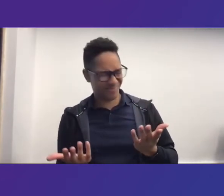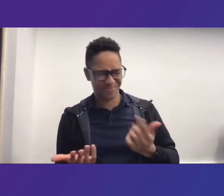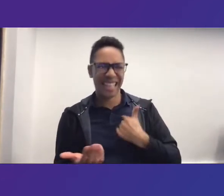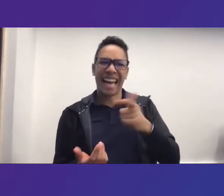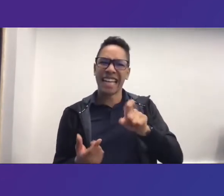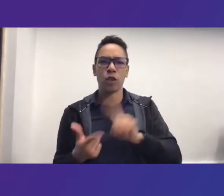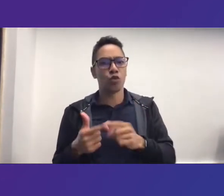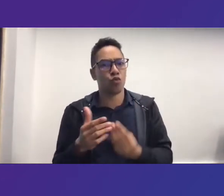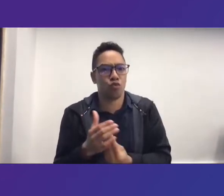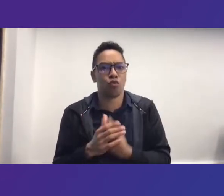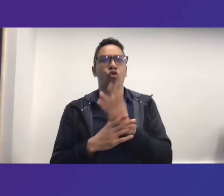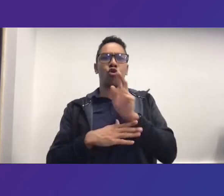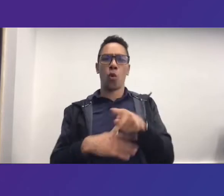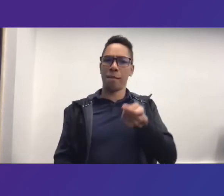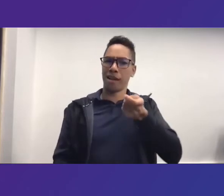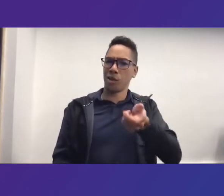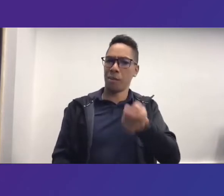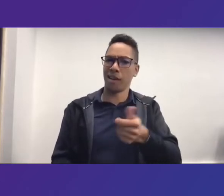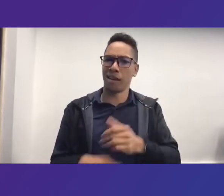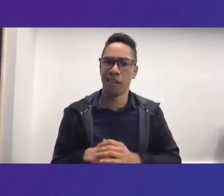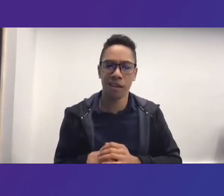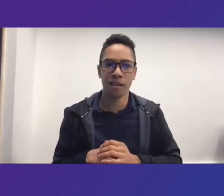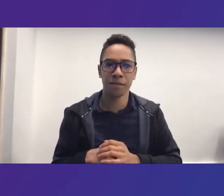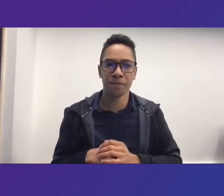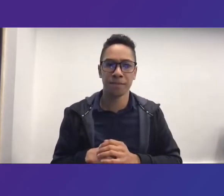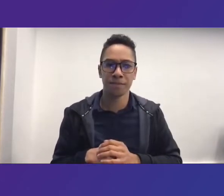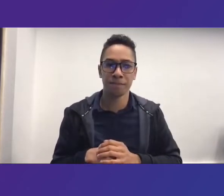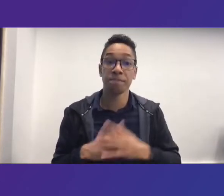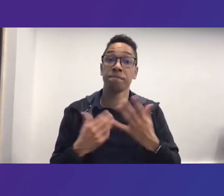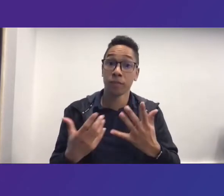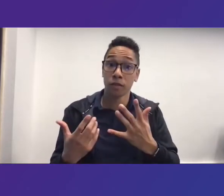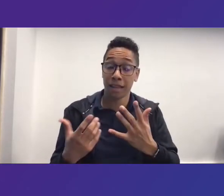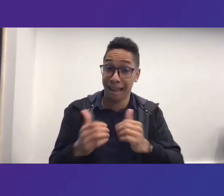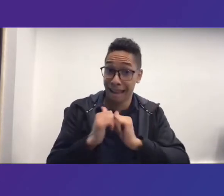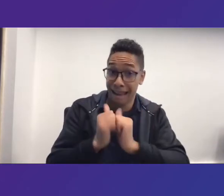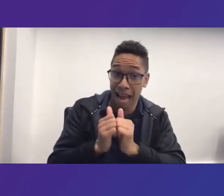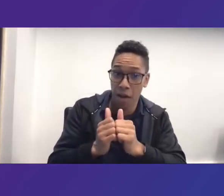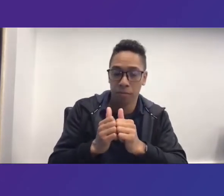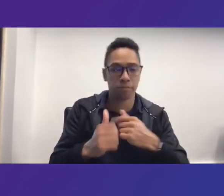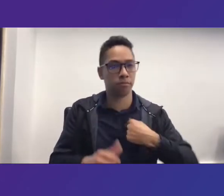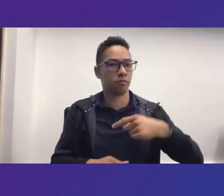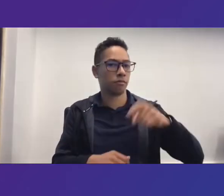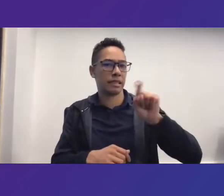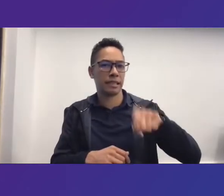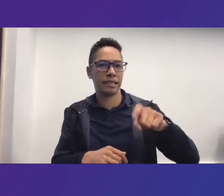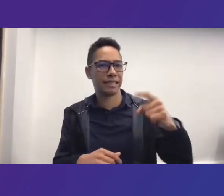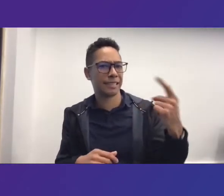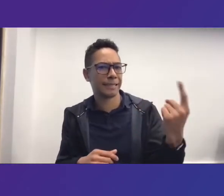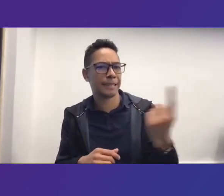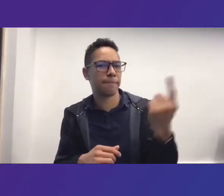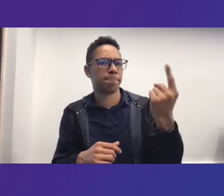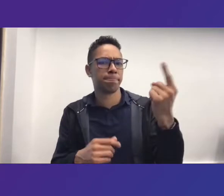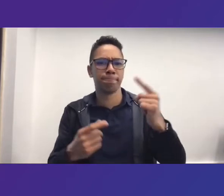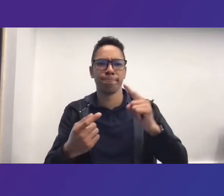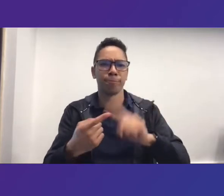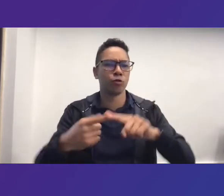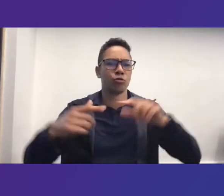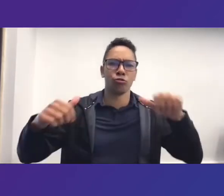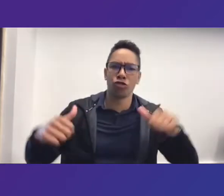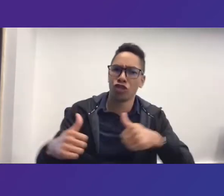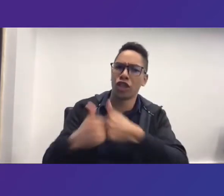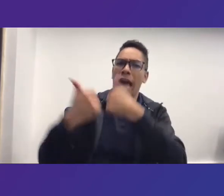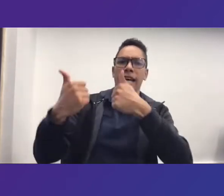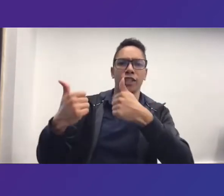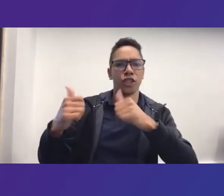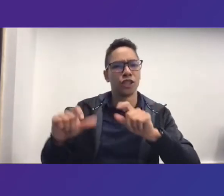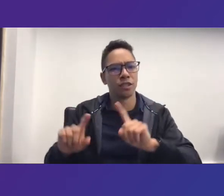grow up a little bit. And so that in order to do that, I felt that I needed some to be challenged in different